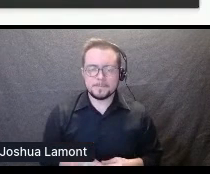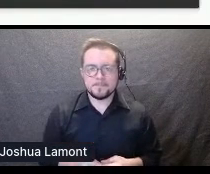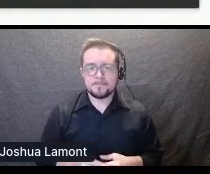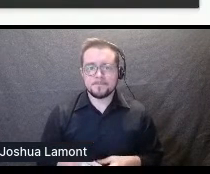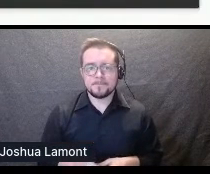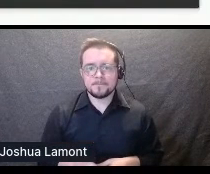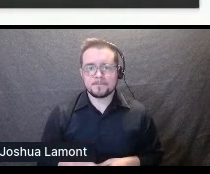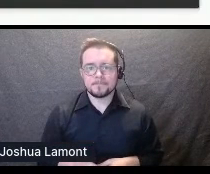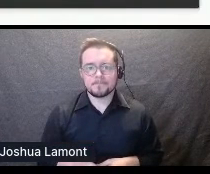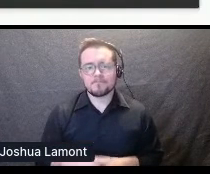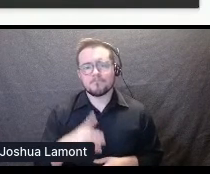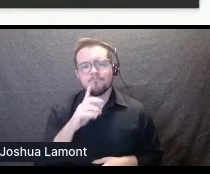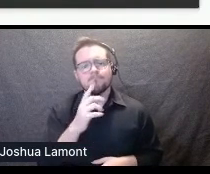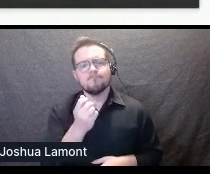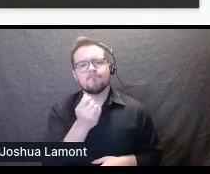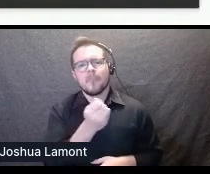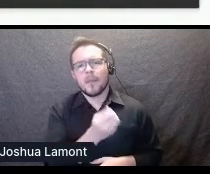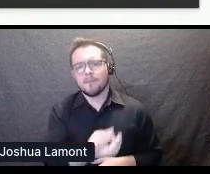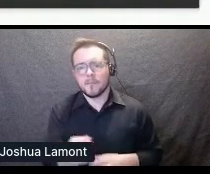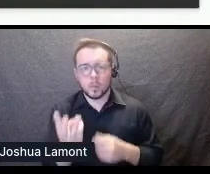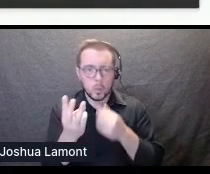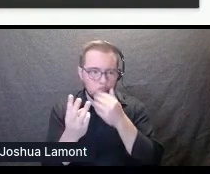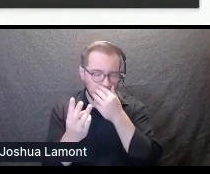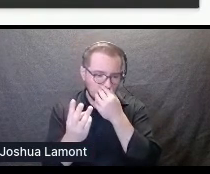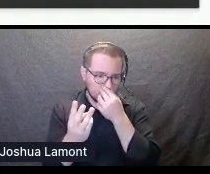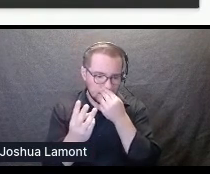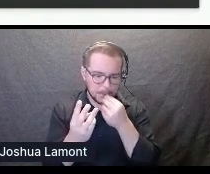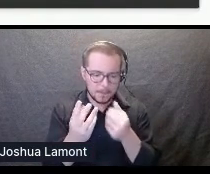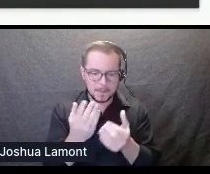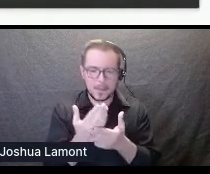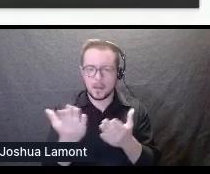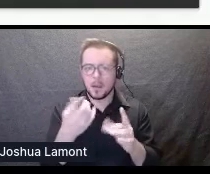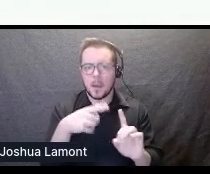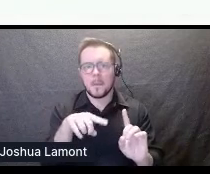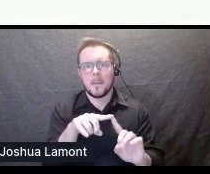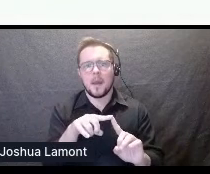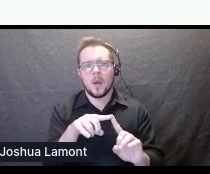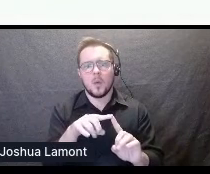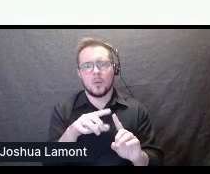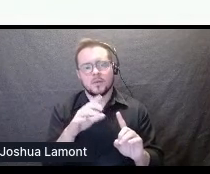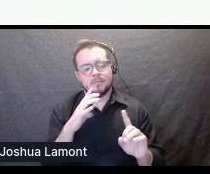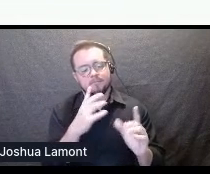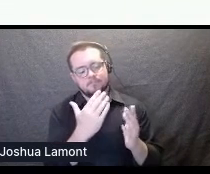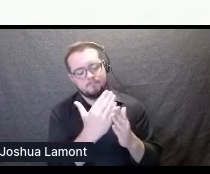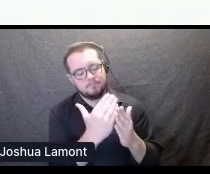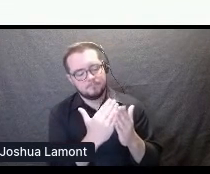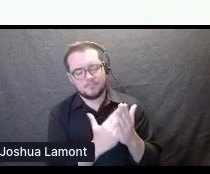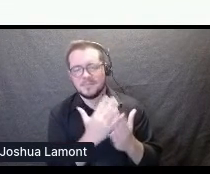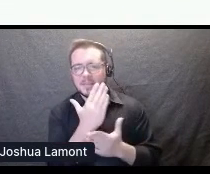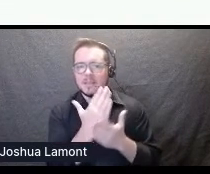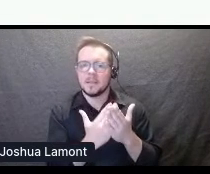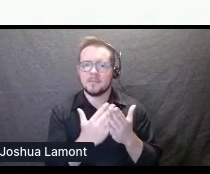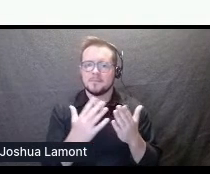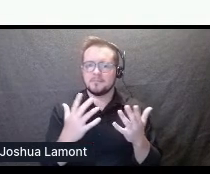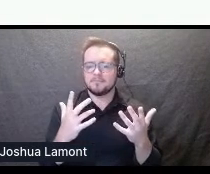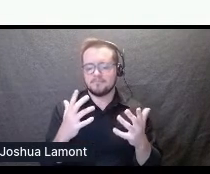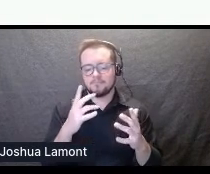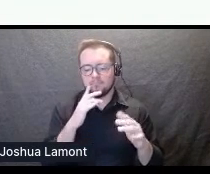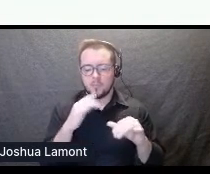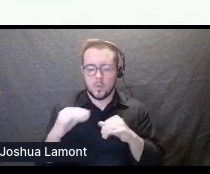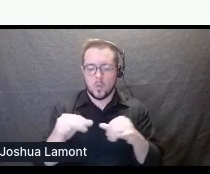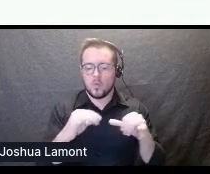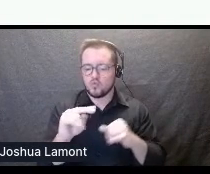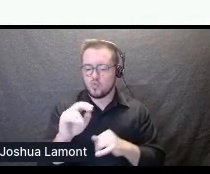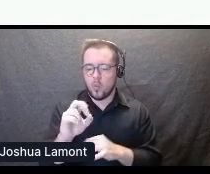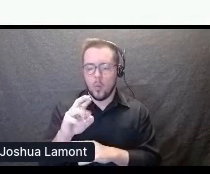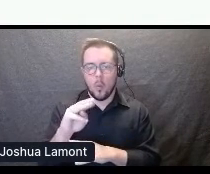So just a couple of pieces about the agenda and some norms for this space. First, please do as